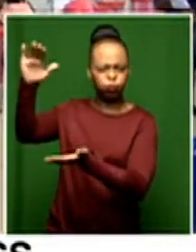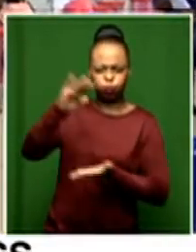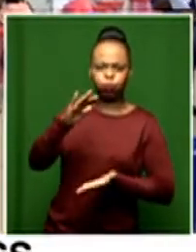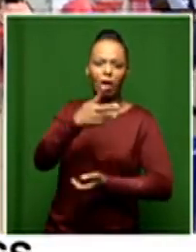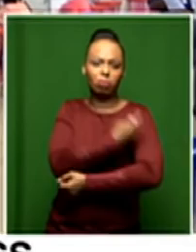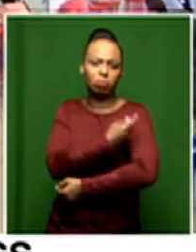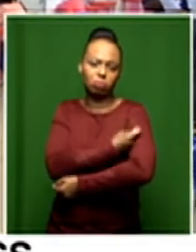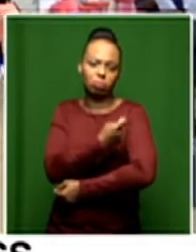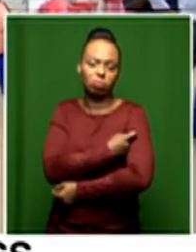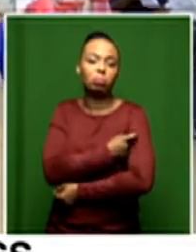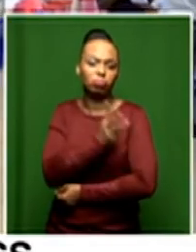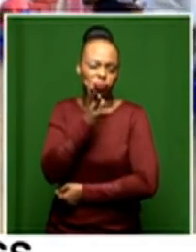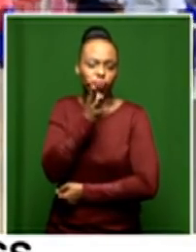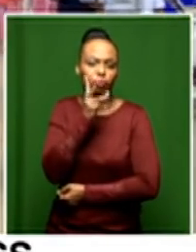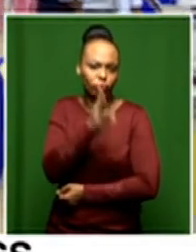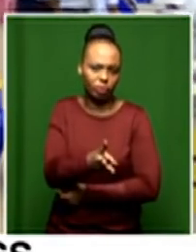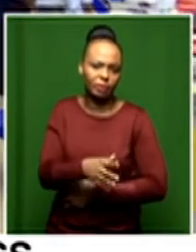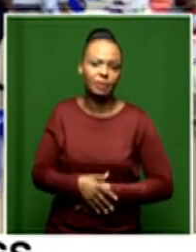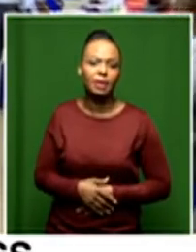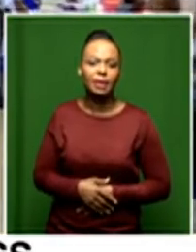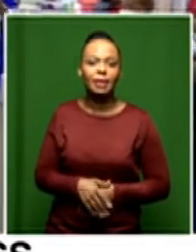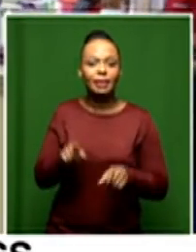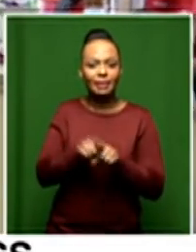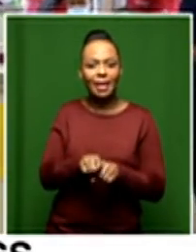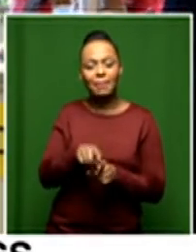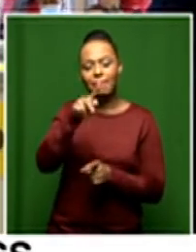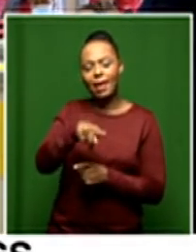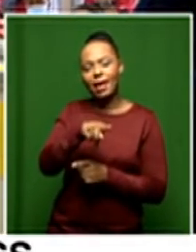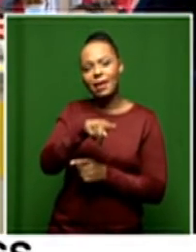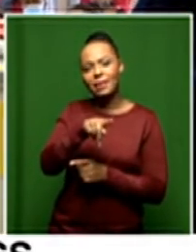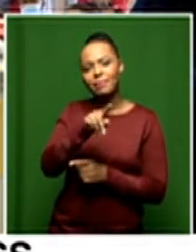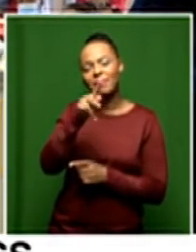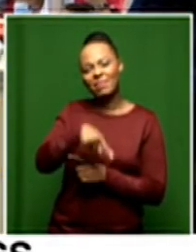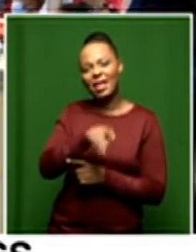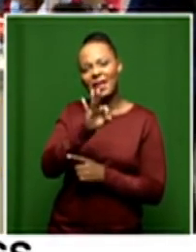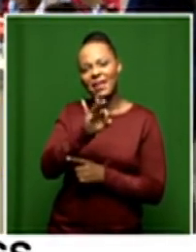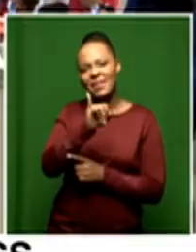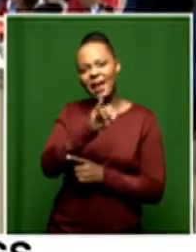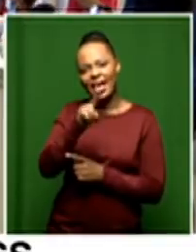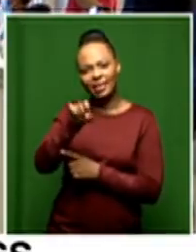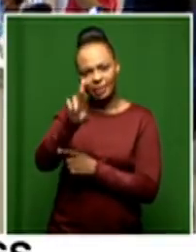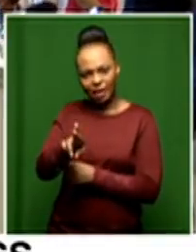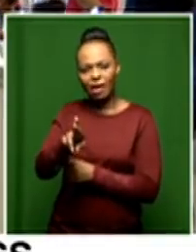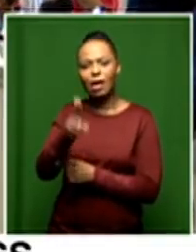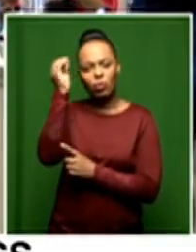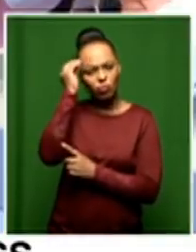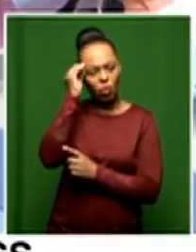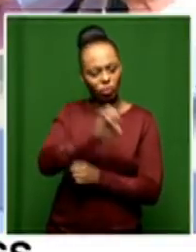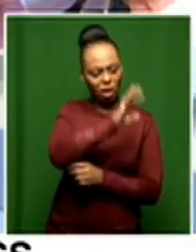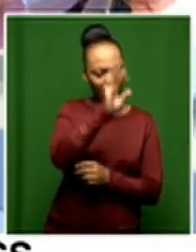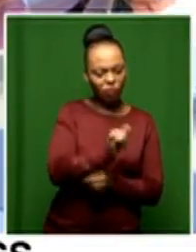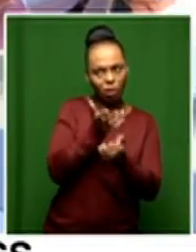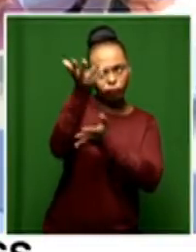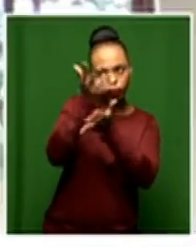start also receiving other vaccines such as the Pfizer. Yeah, as you are aware, South Africa had engaged